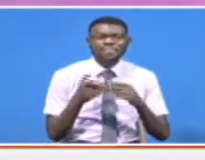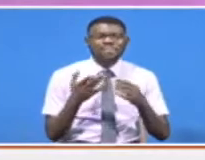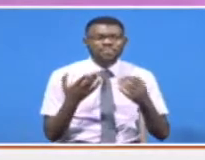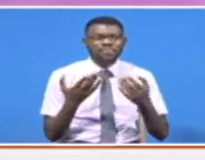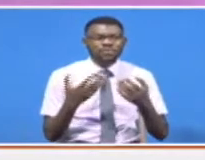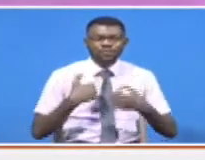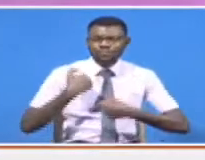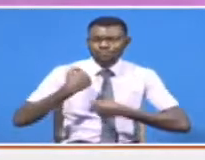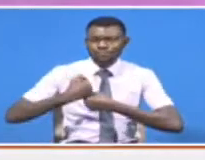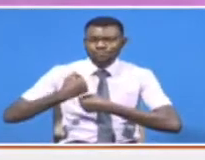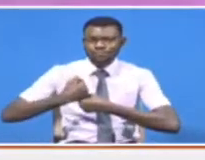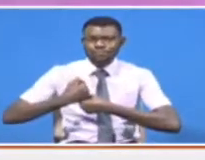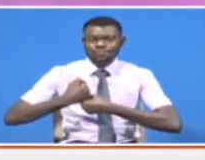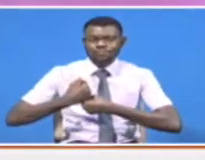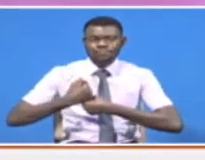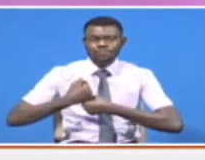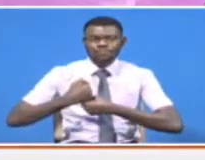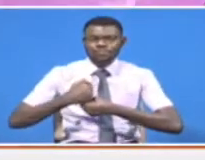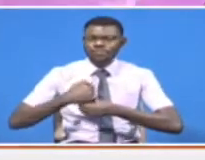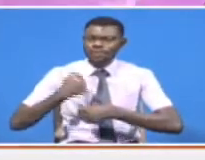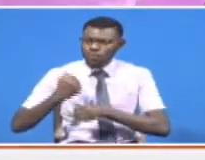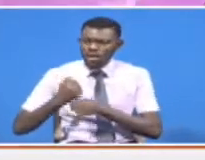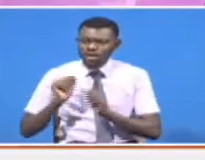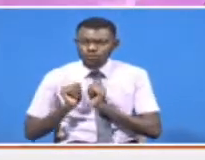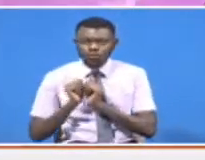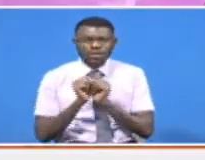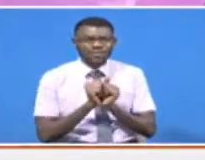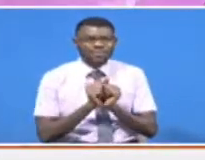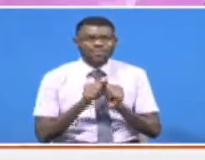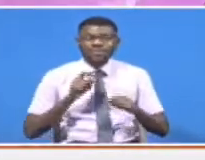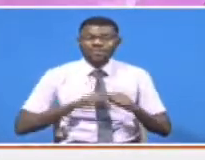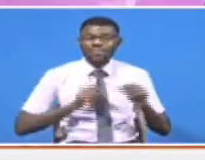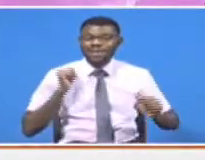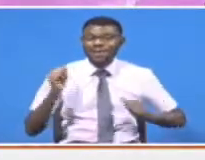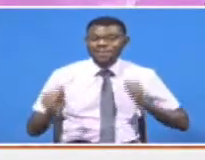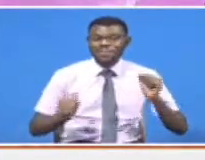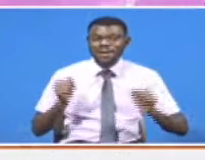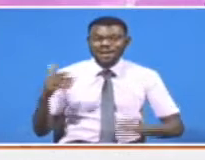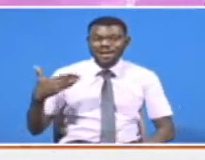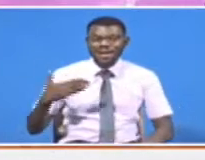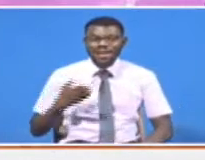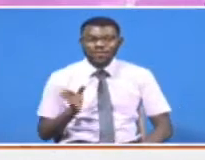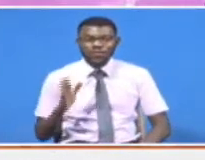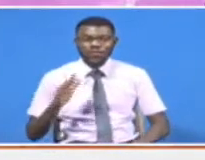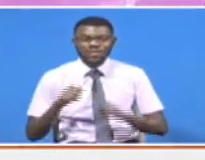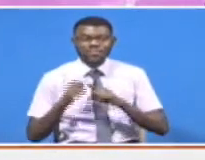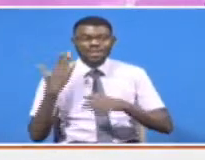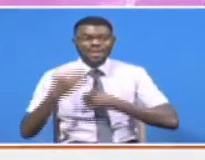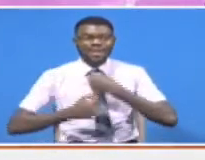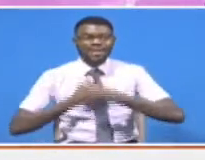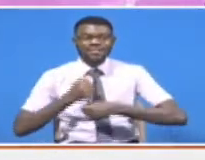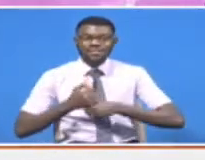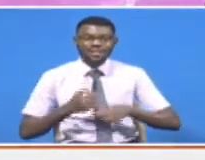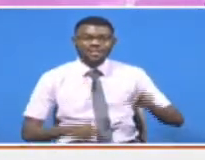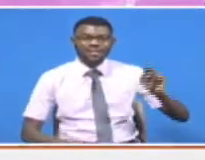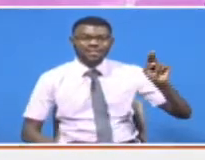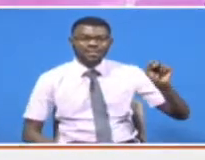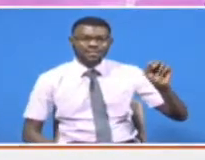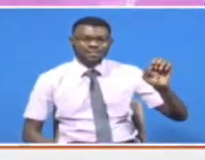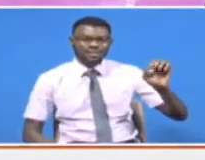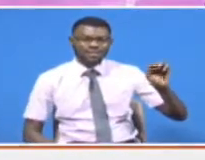in conjunction with our efforts. During this marathon, as last year, National Environment Management Authority would also